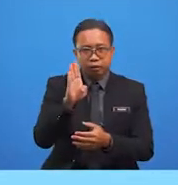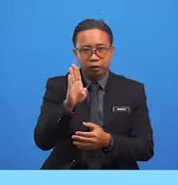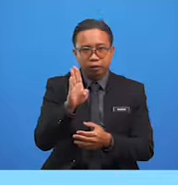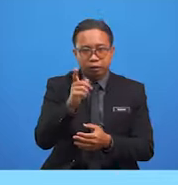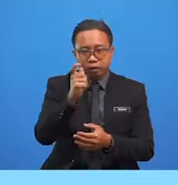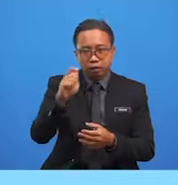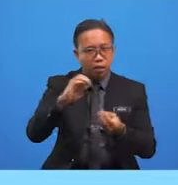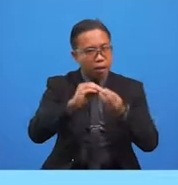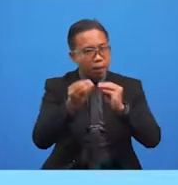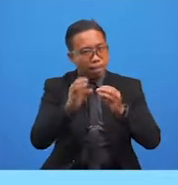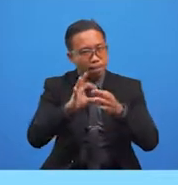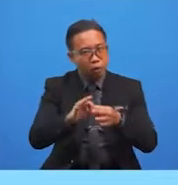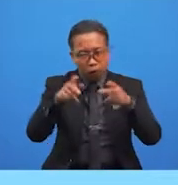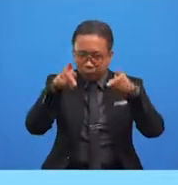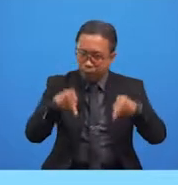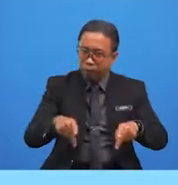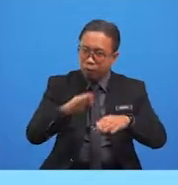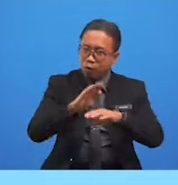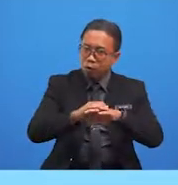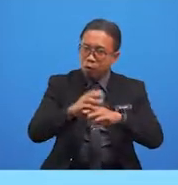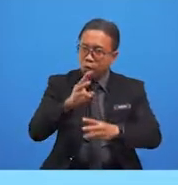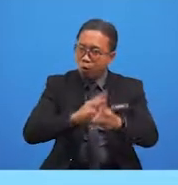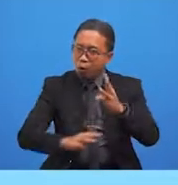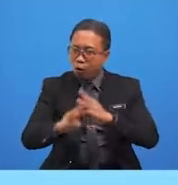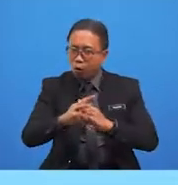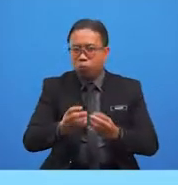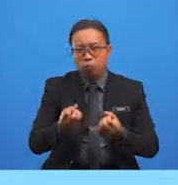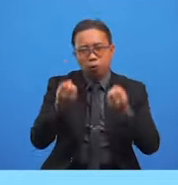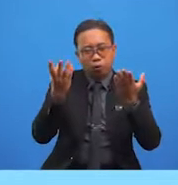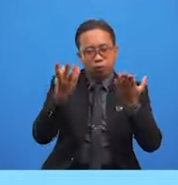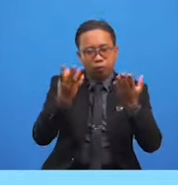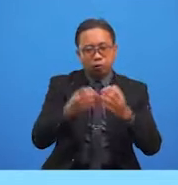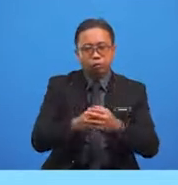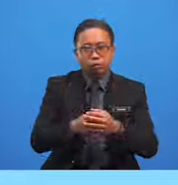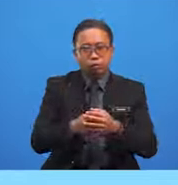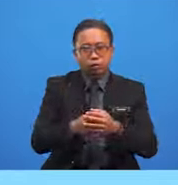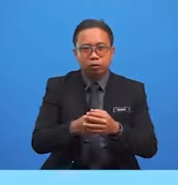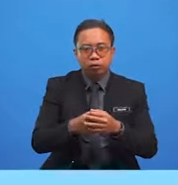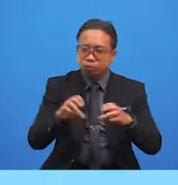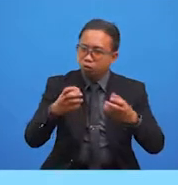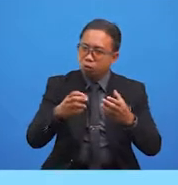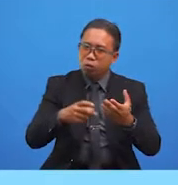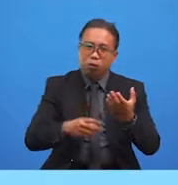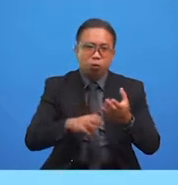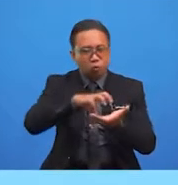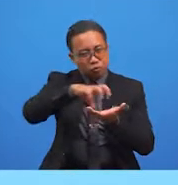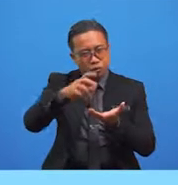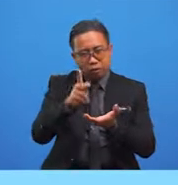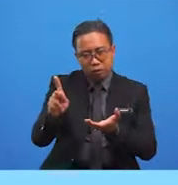the number of people on Earth is growing and we are destroying our natural